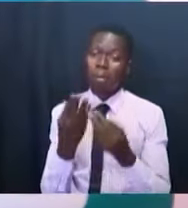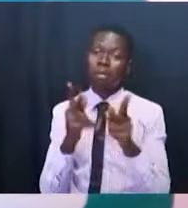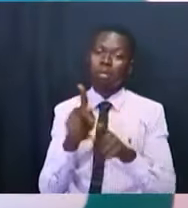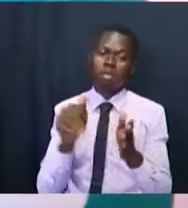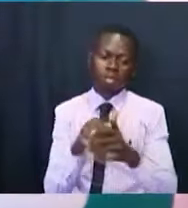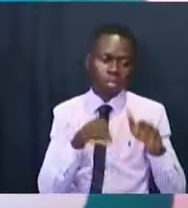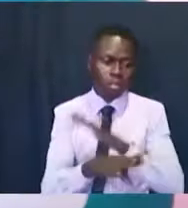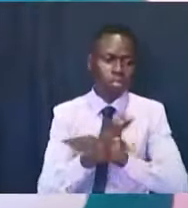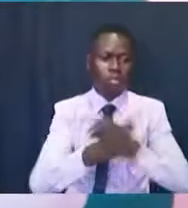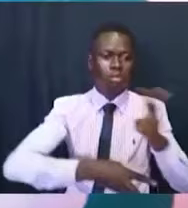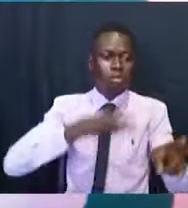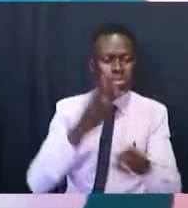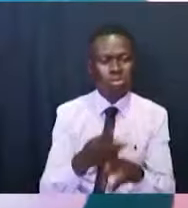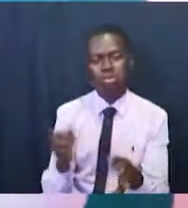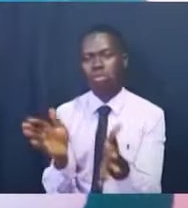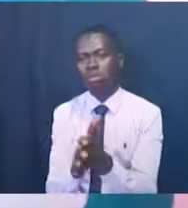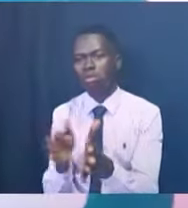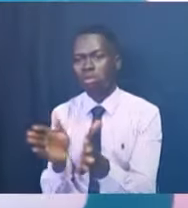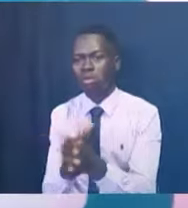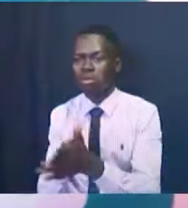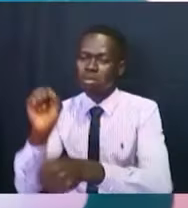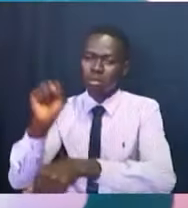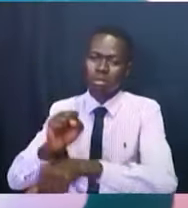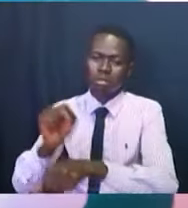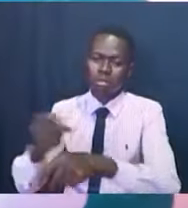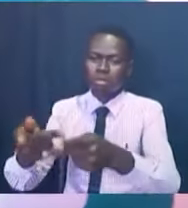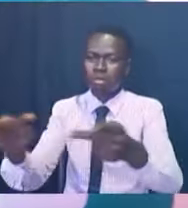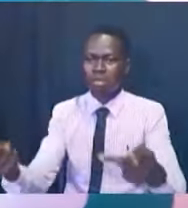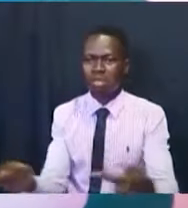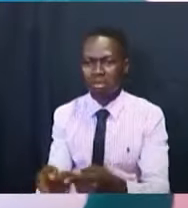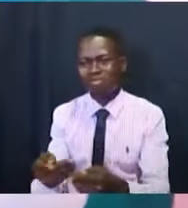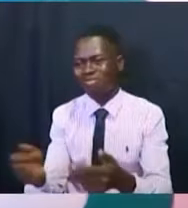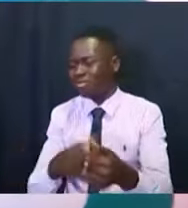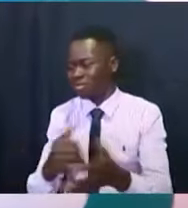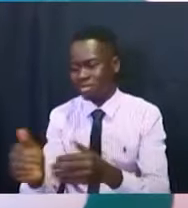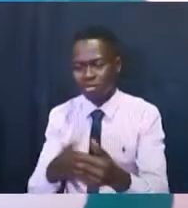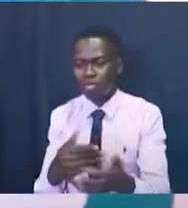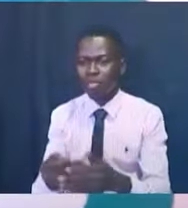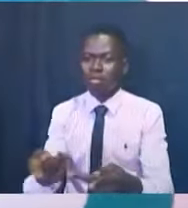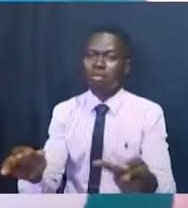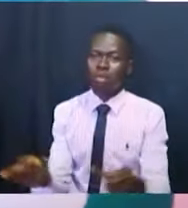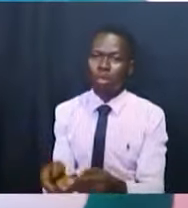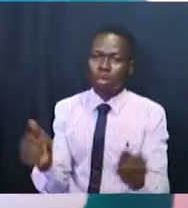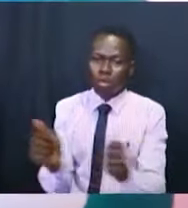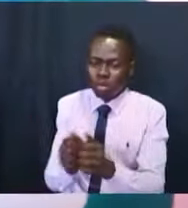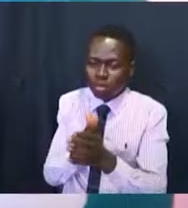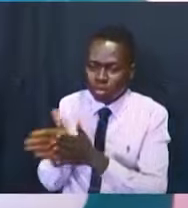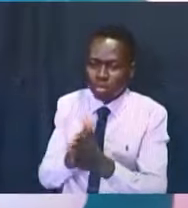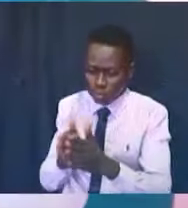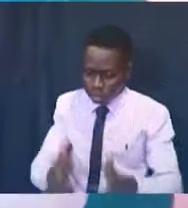world, into schools, workplaces, etc., with